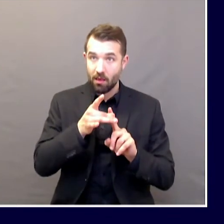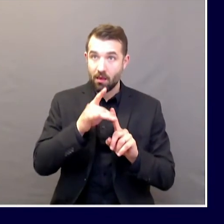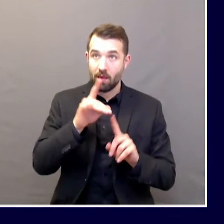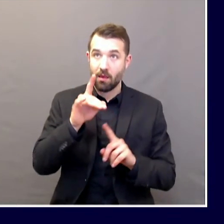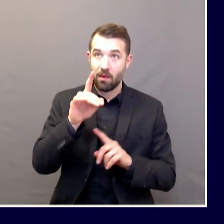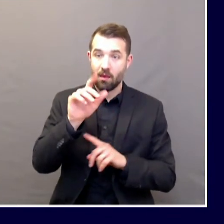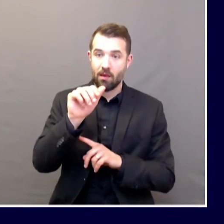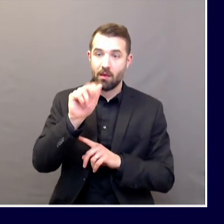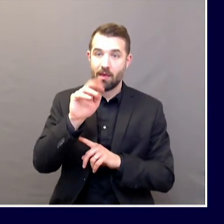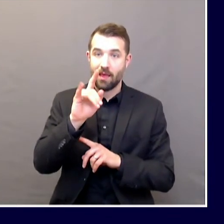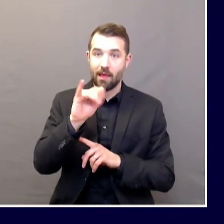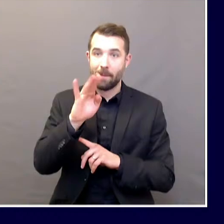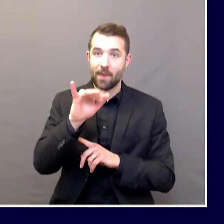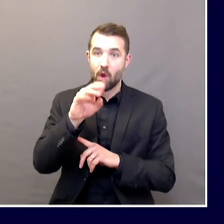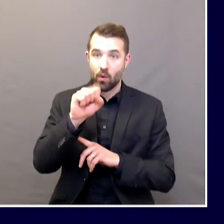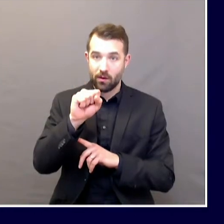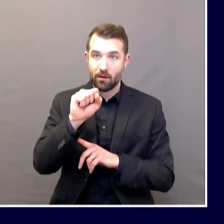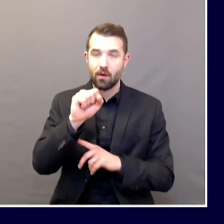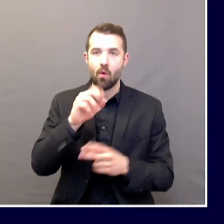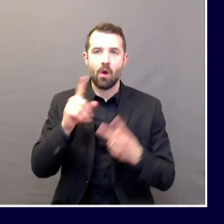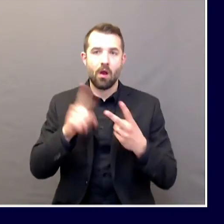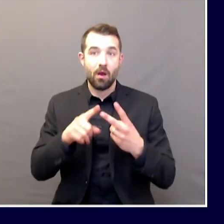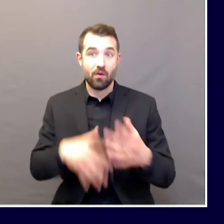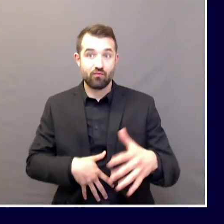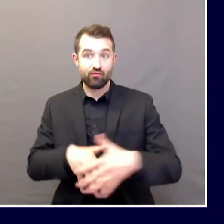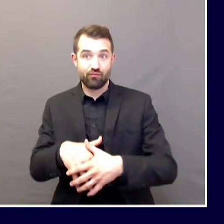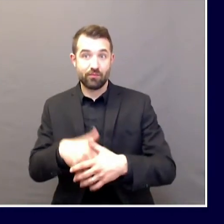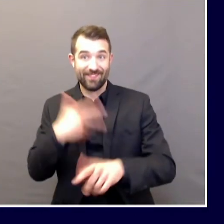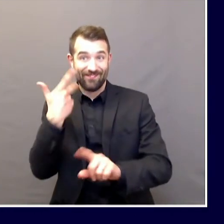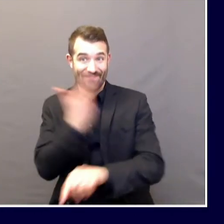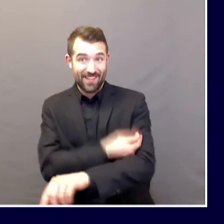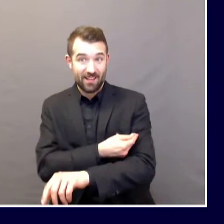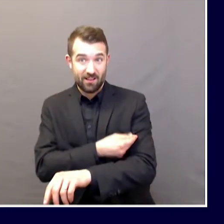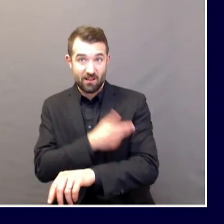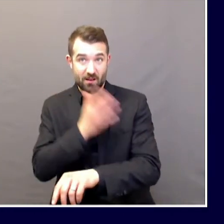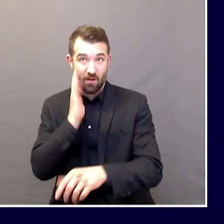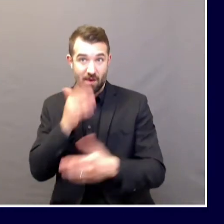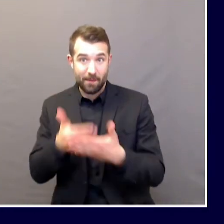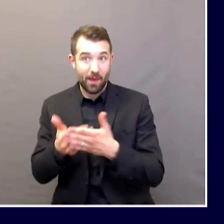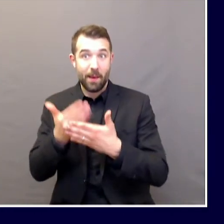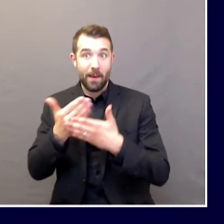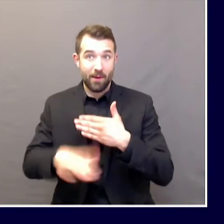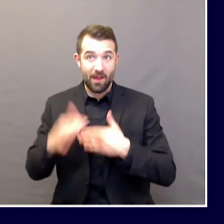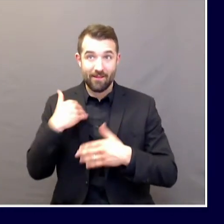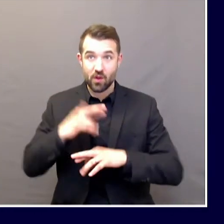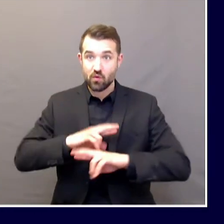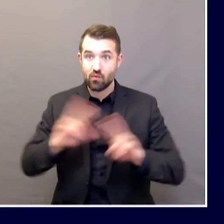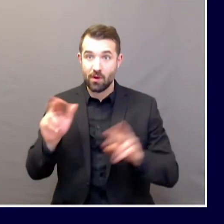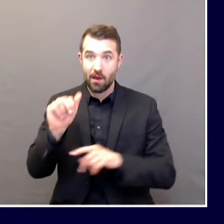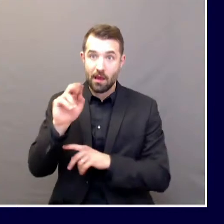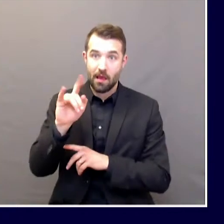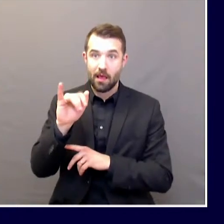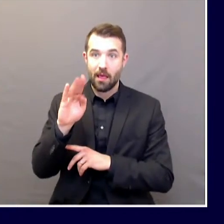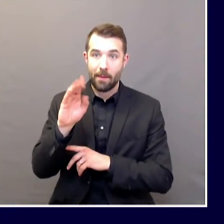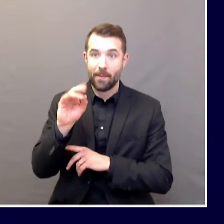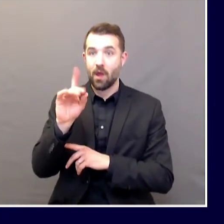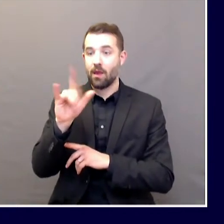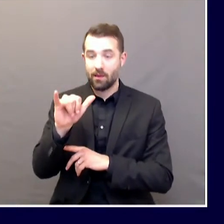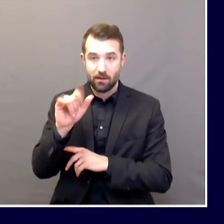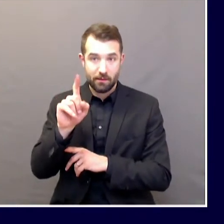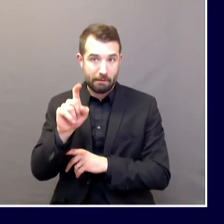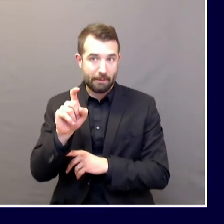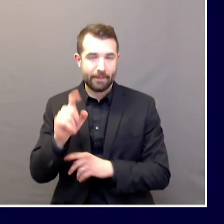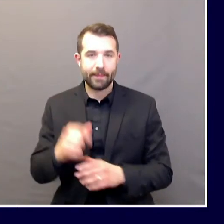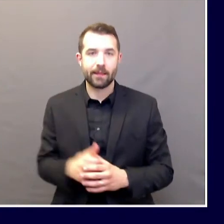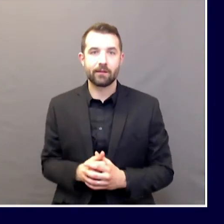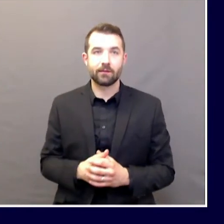ago, there started being some publications in scientific journals about this exact issue. And the answer is that yes, if